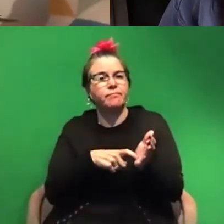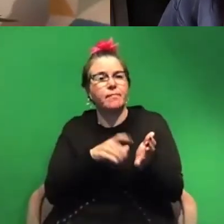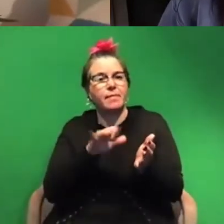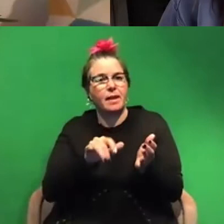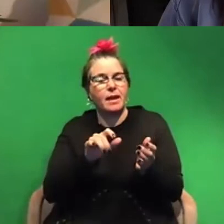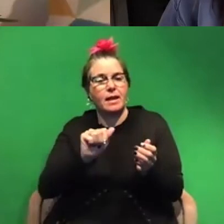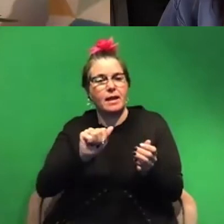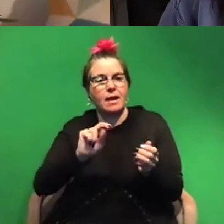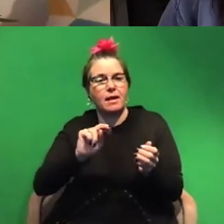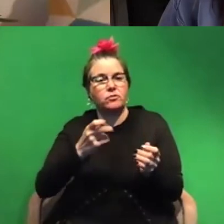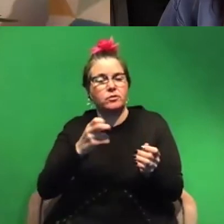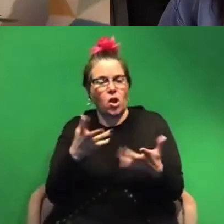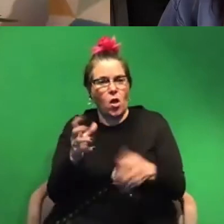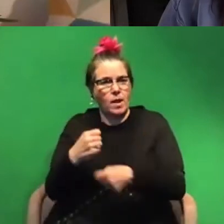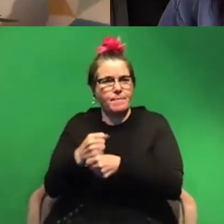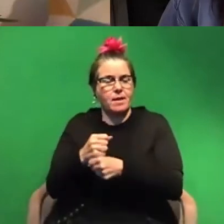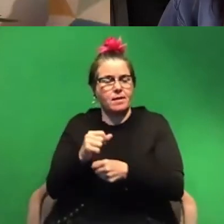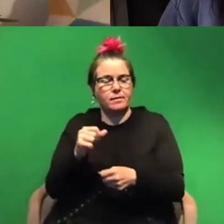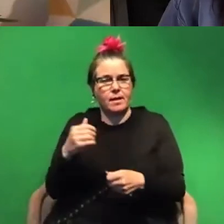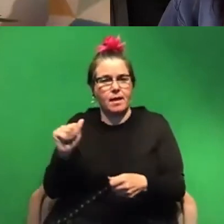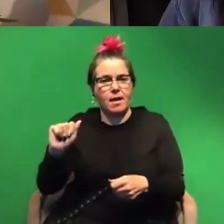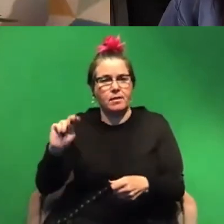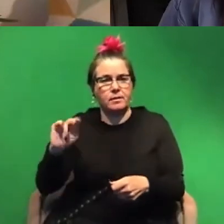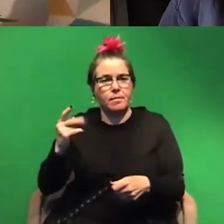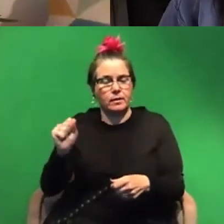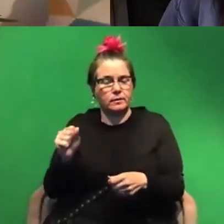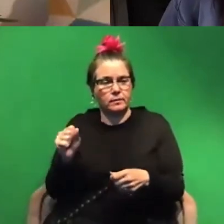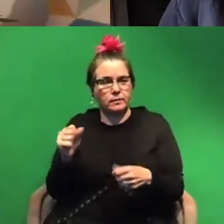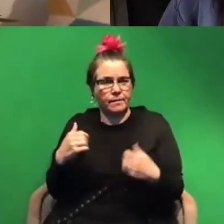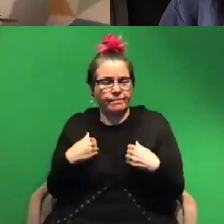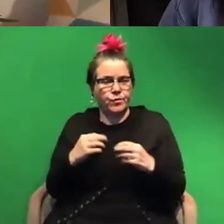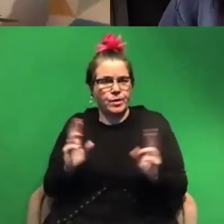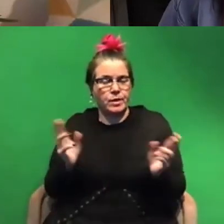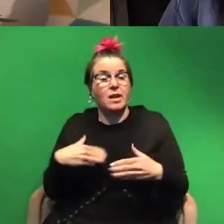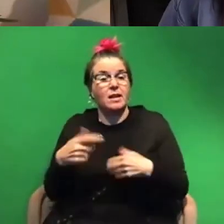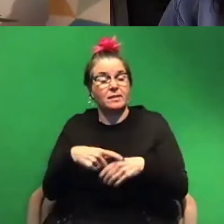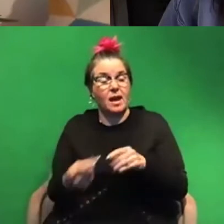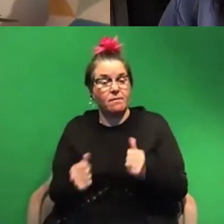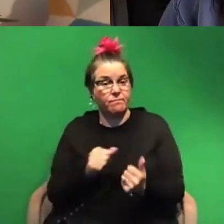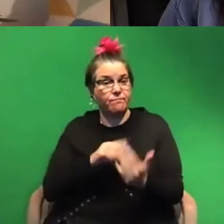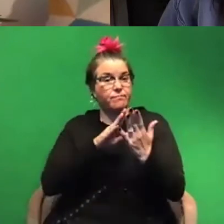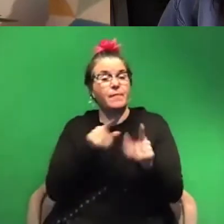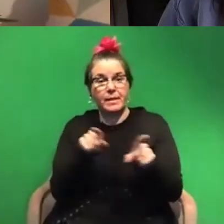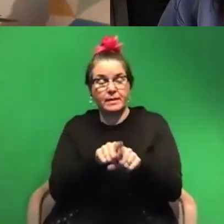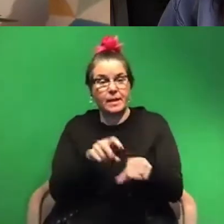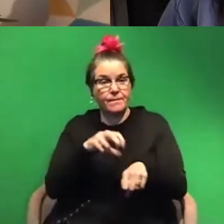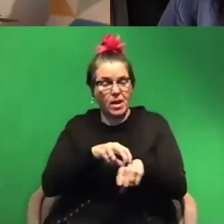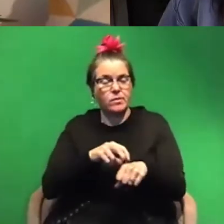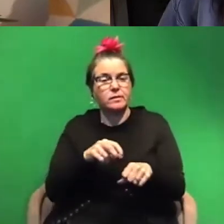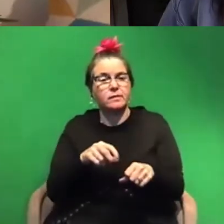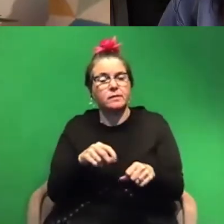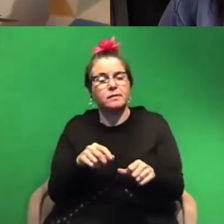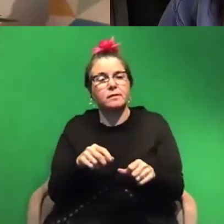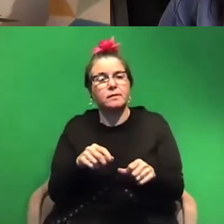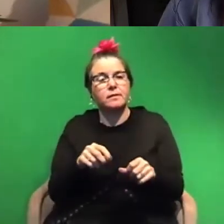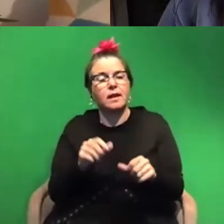antigen that it has created antibodies against. And so the next time it encounters the same virus, it's able to